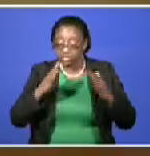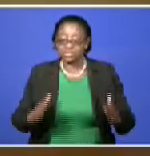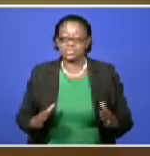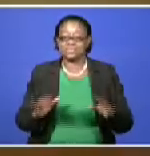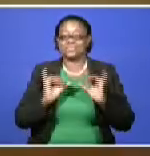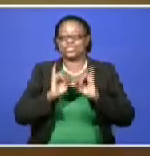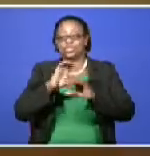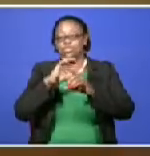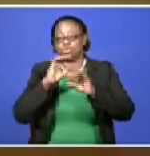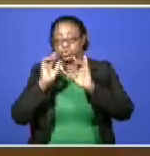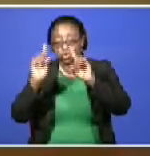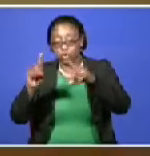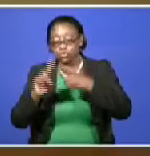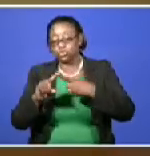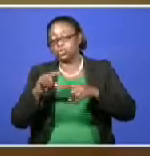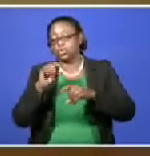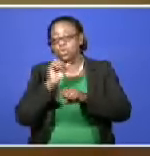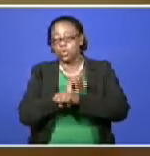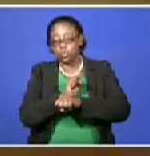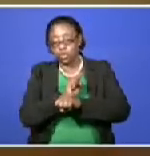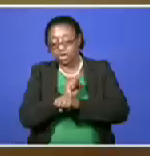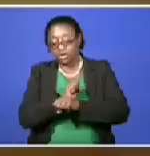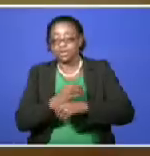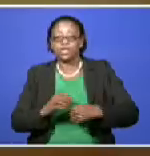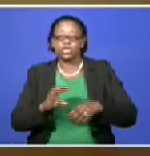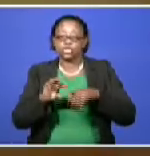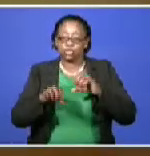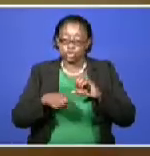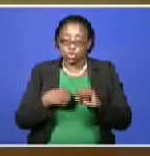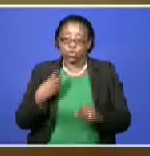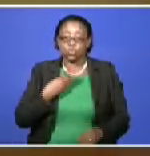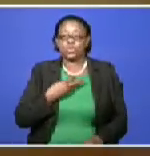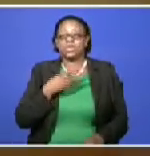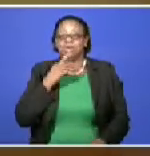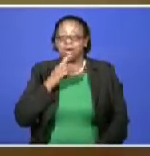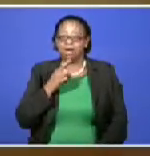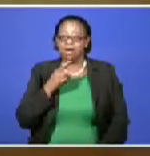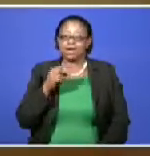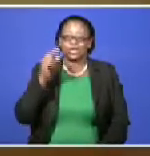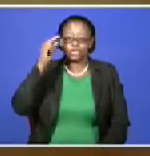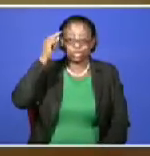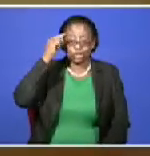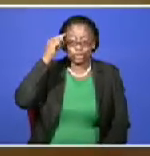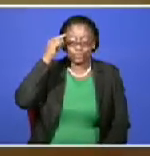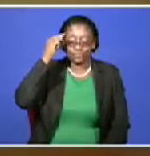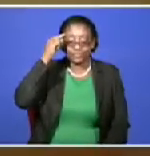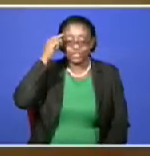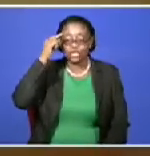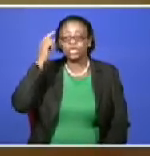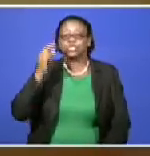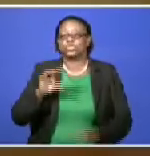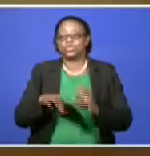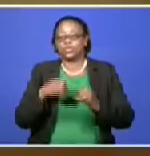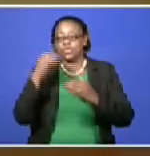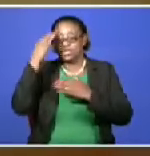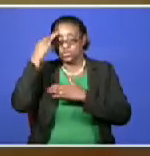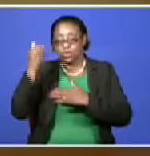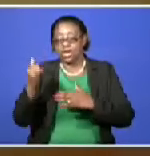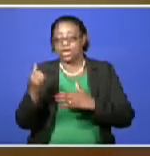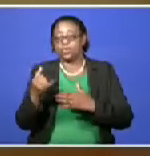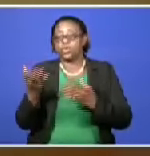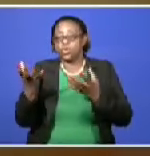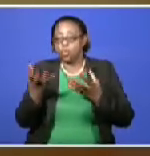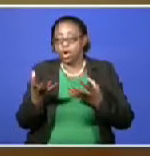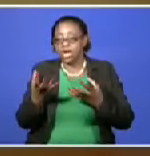But we know it's a challenging situation for those businesses. So we are concerned. And that's why we have been encouraging those parties